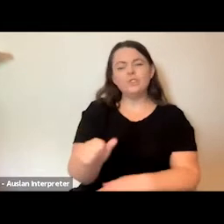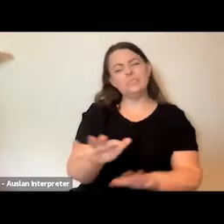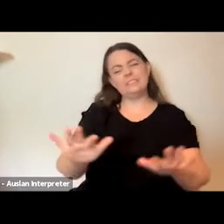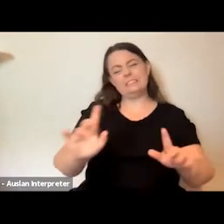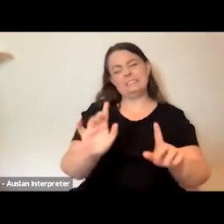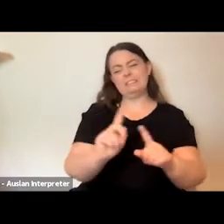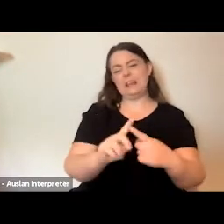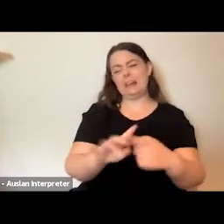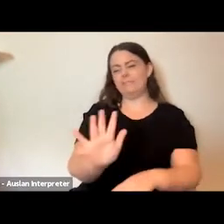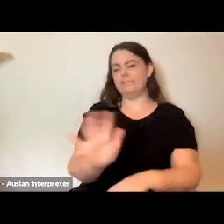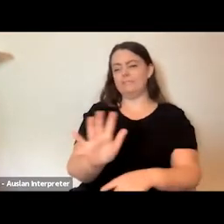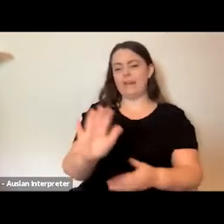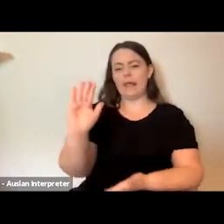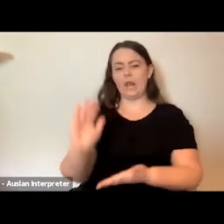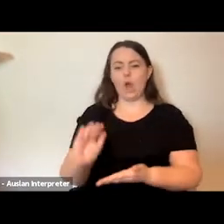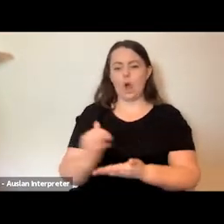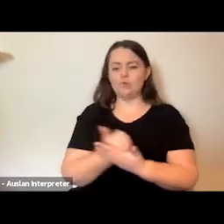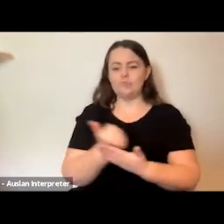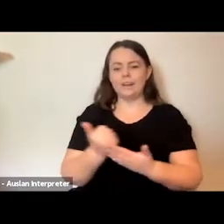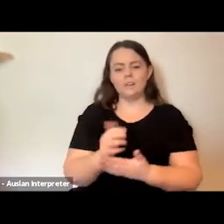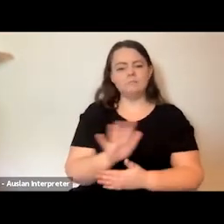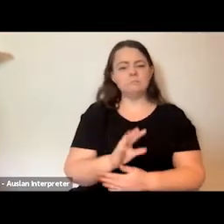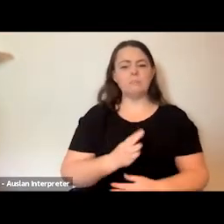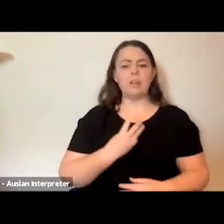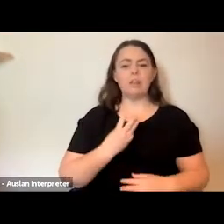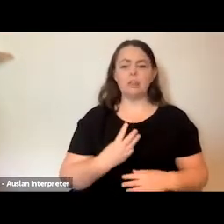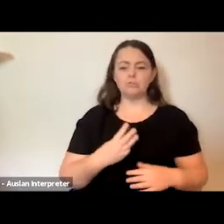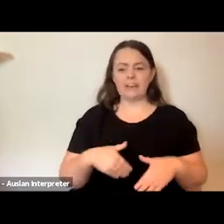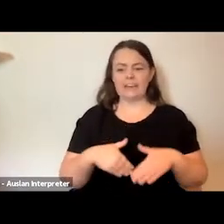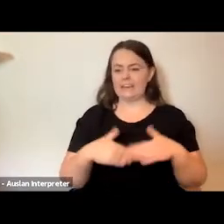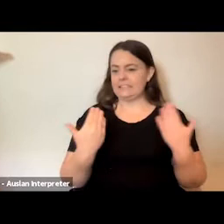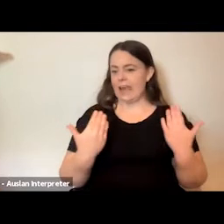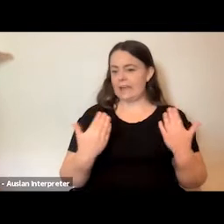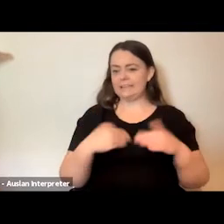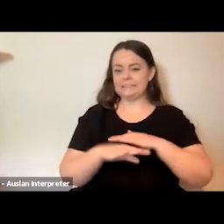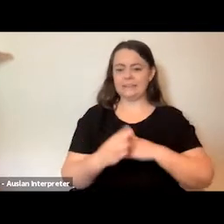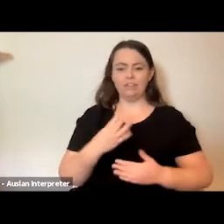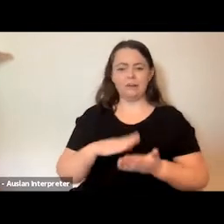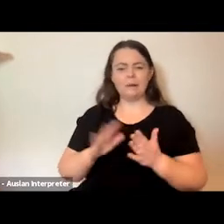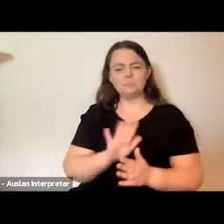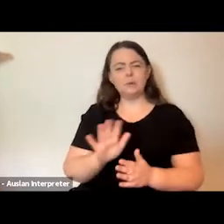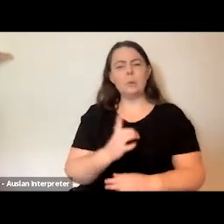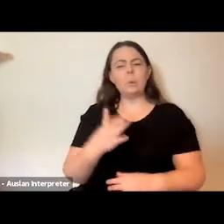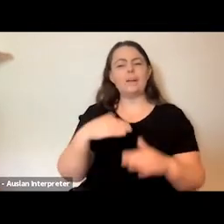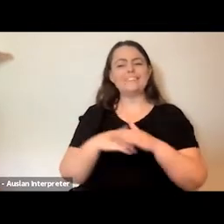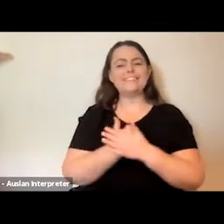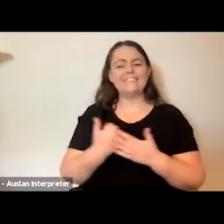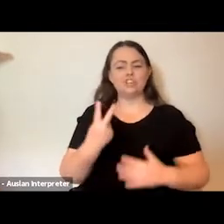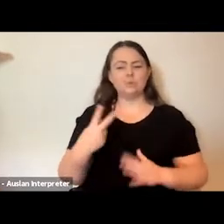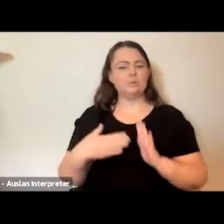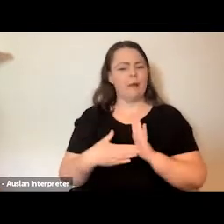median of 3 days in the past 6 months, which is about, once every 2 months, so not particularly frequent.